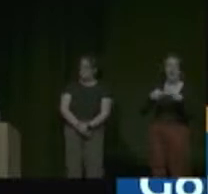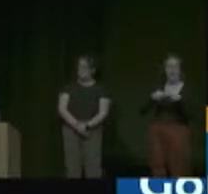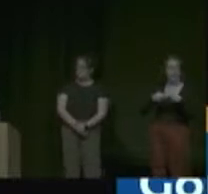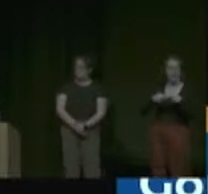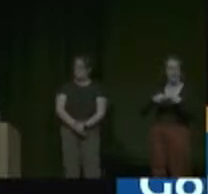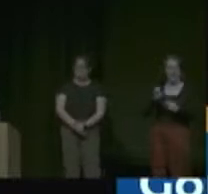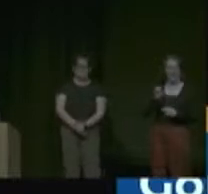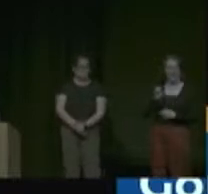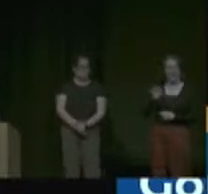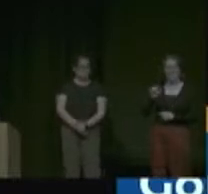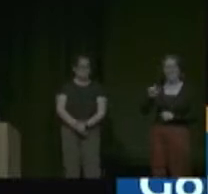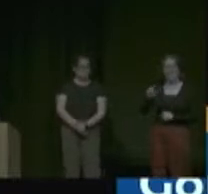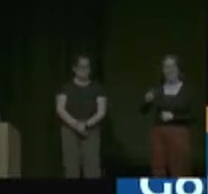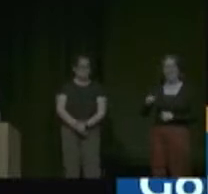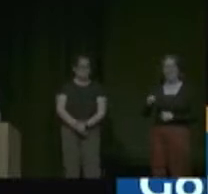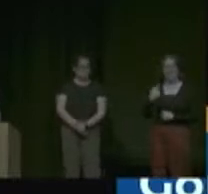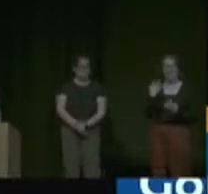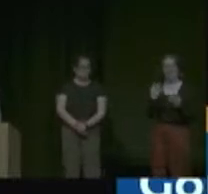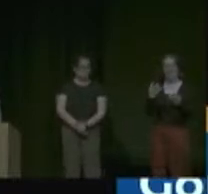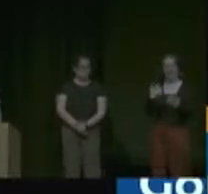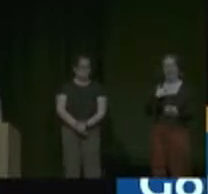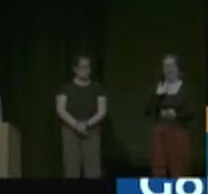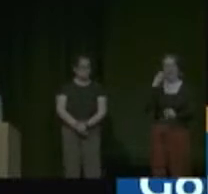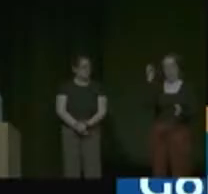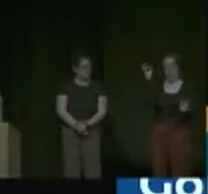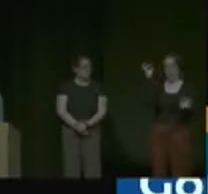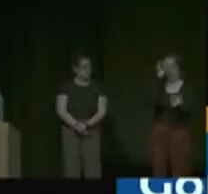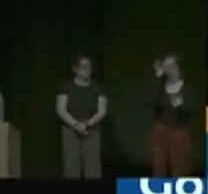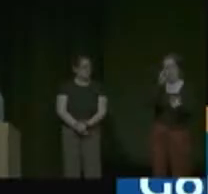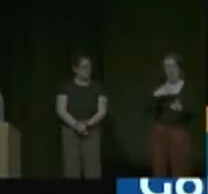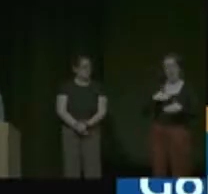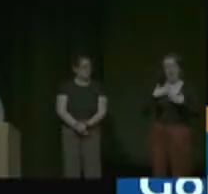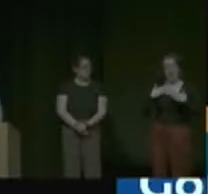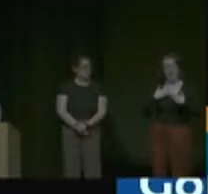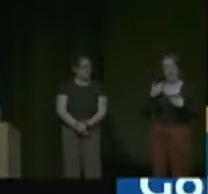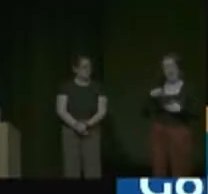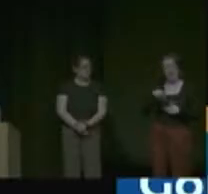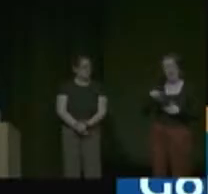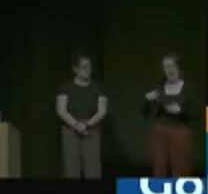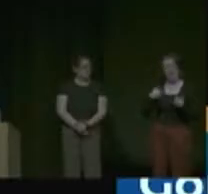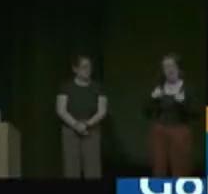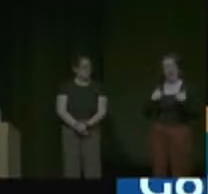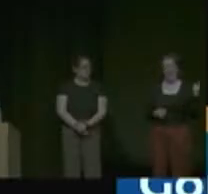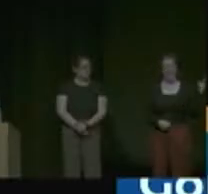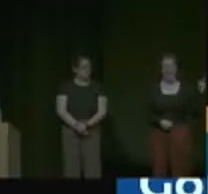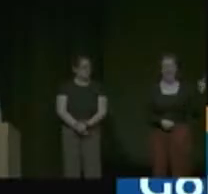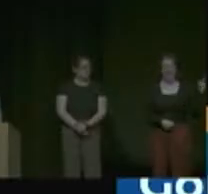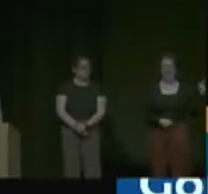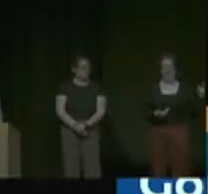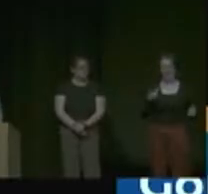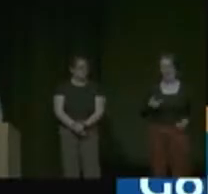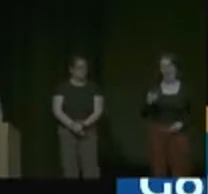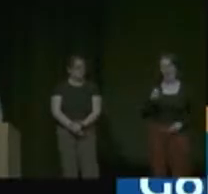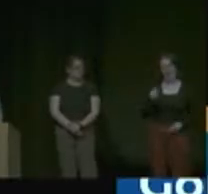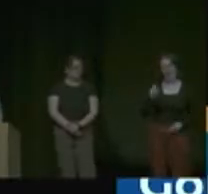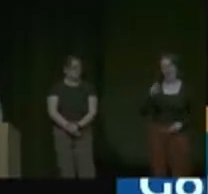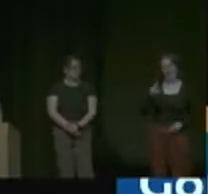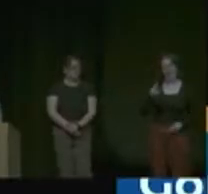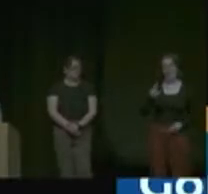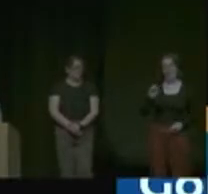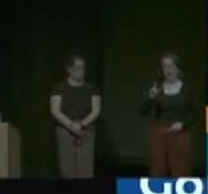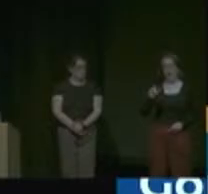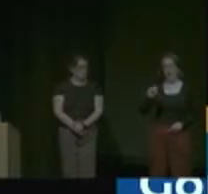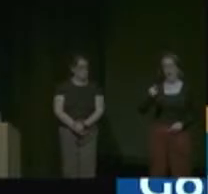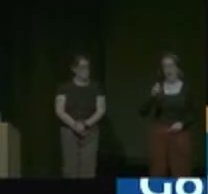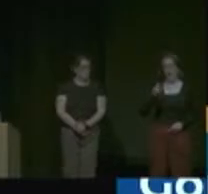Cuyahoga Falls Amphitheater, and I was totally lost. So I'm grateful to have a PowerPoint tonight. I'm Heather Ollinger. I'm the City of Akron's